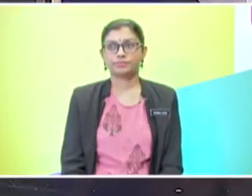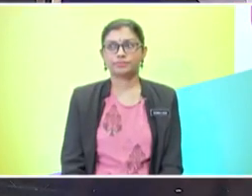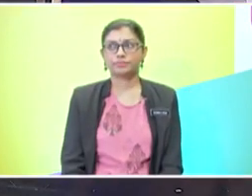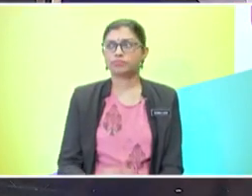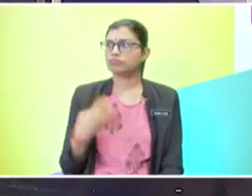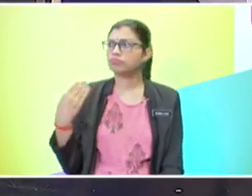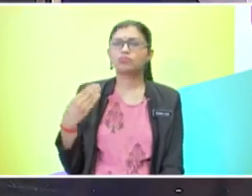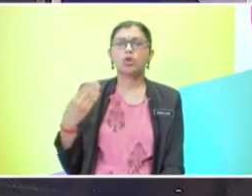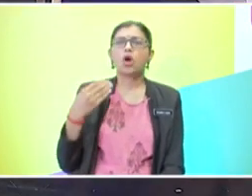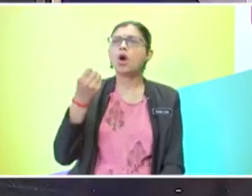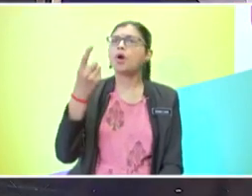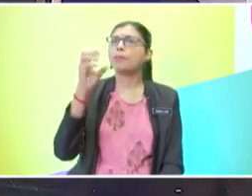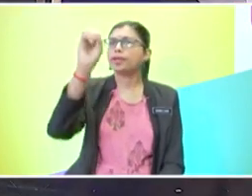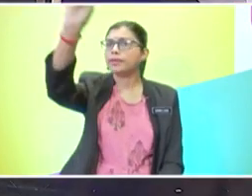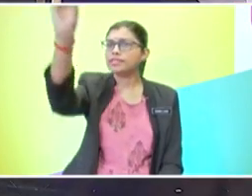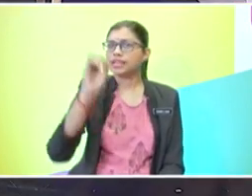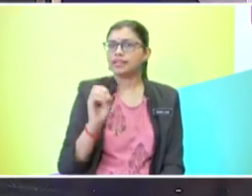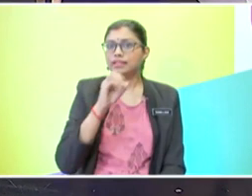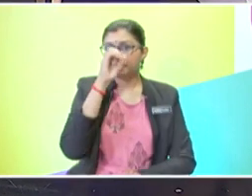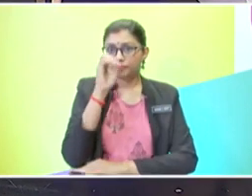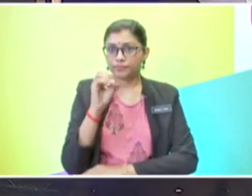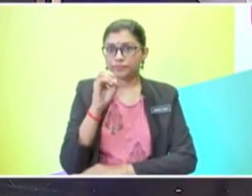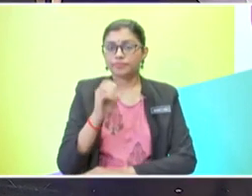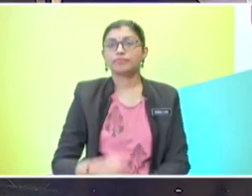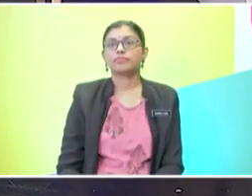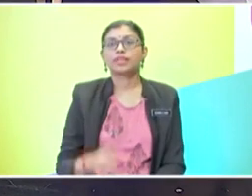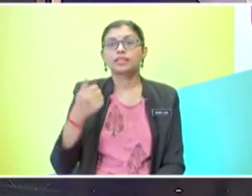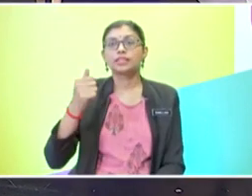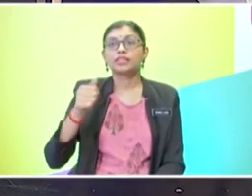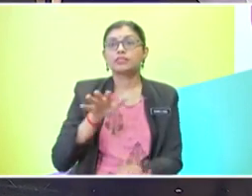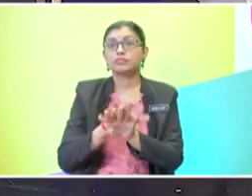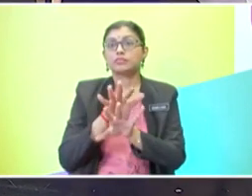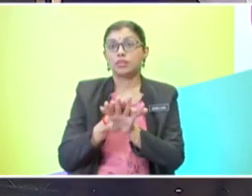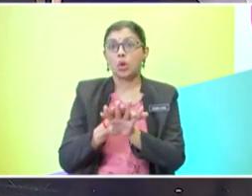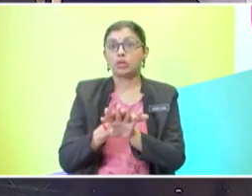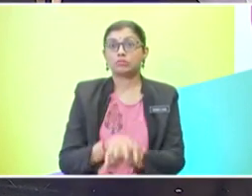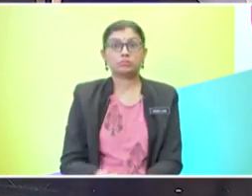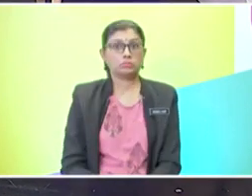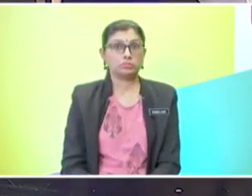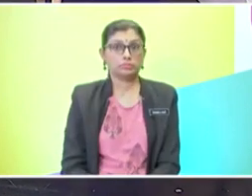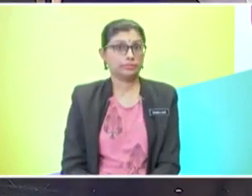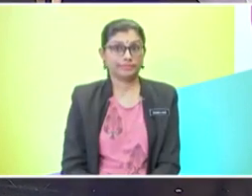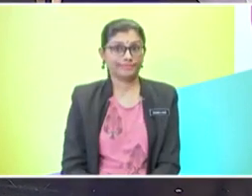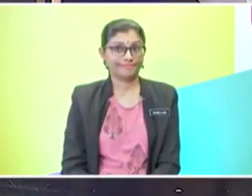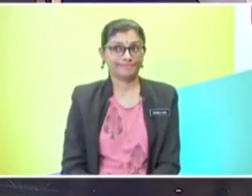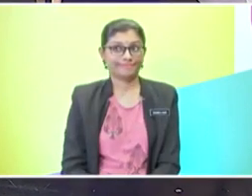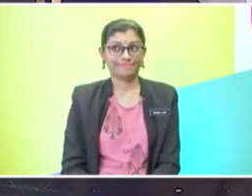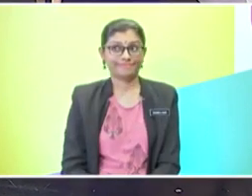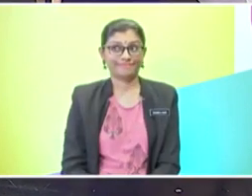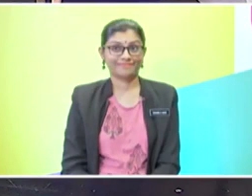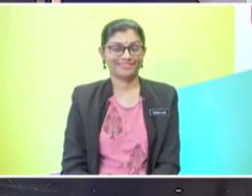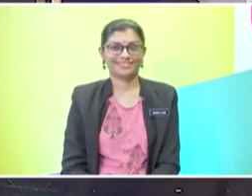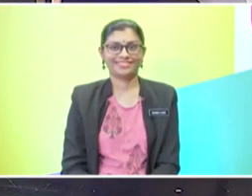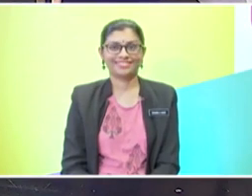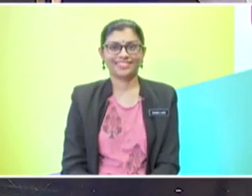not mistaken, it's about 10%. Oh, it's so high, 10%. Are you willing to pay 10% for the service that you receive? If the service is really good, then